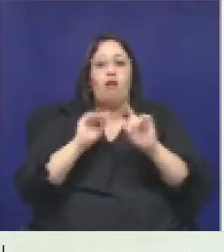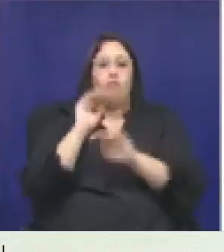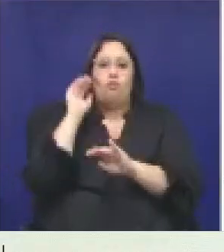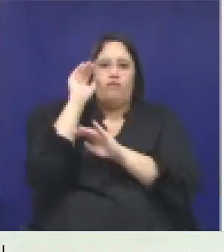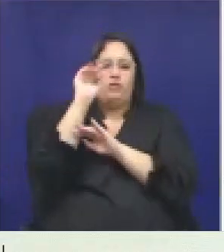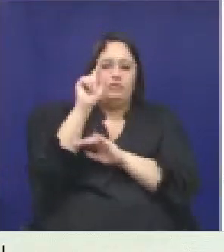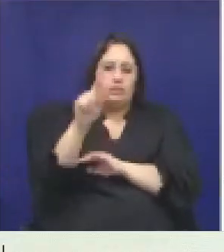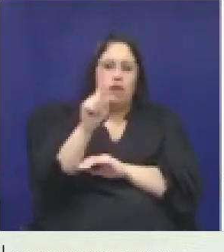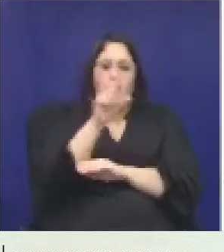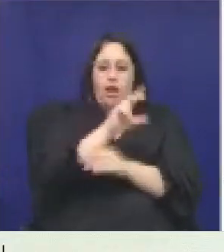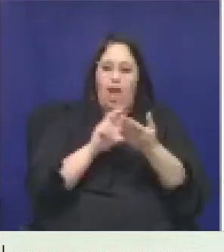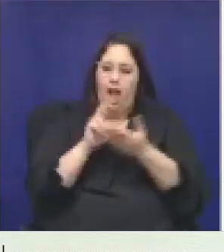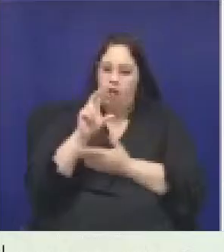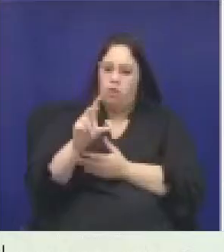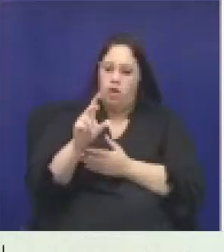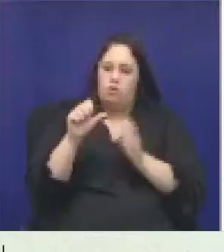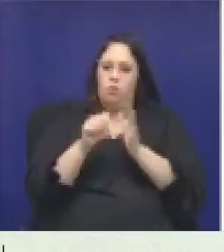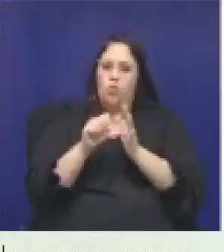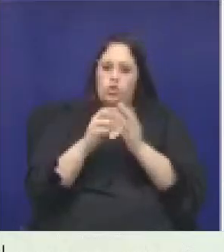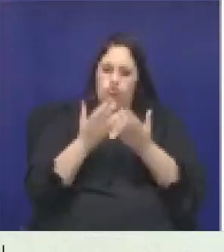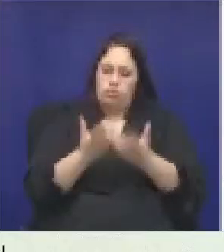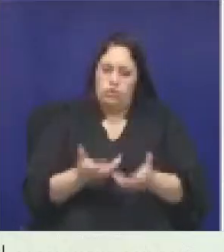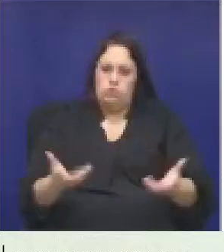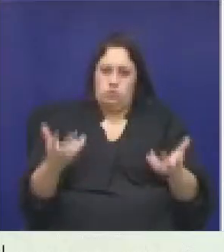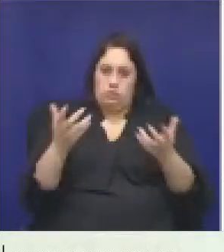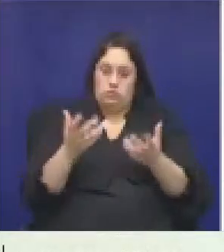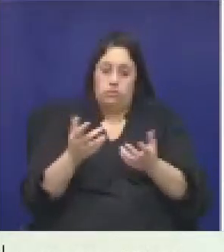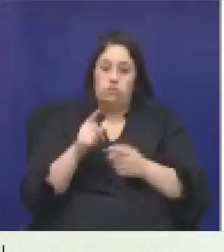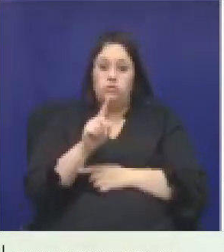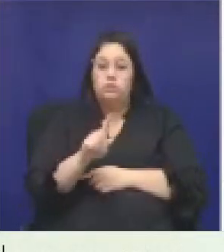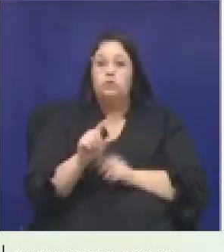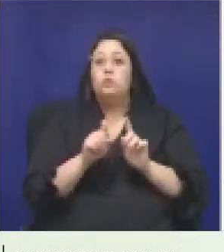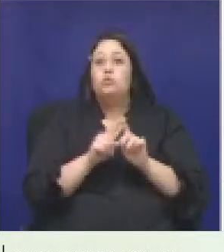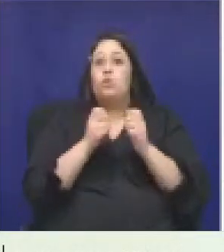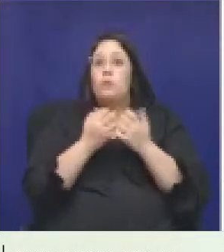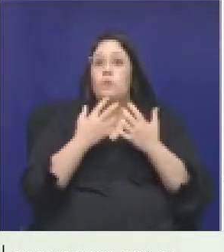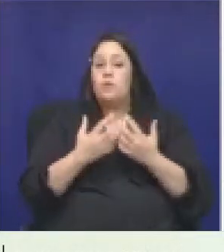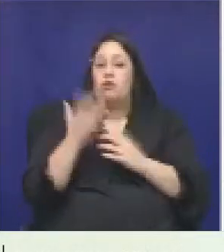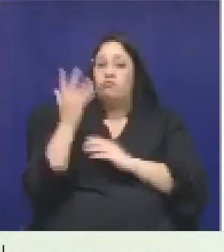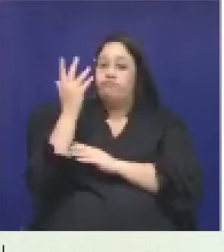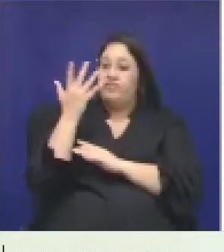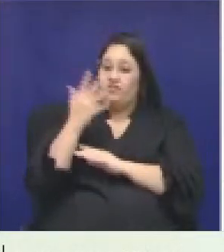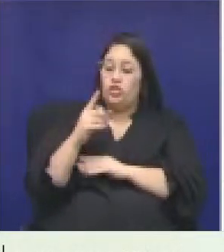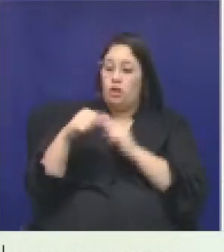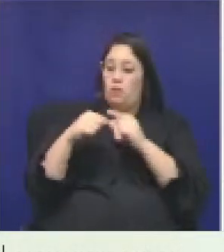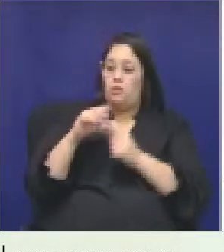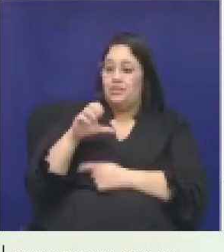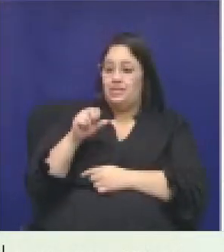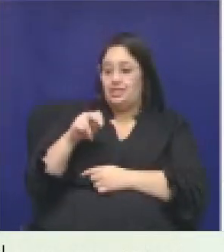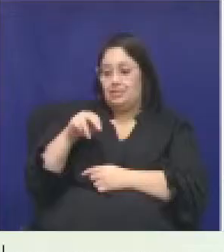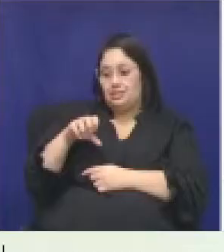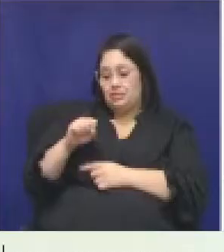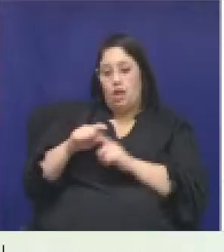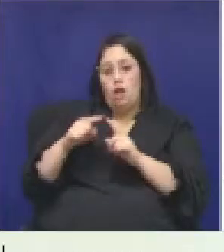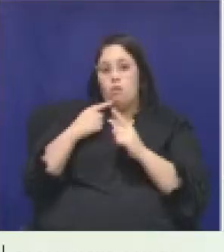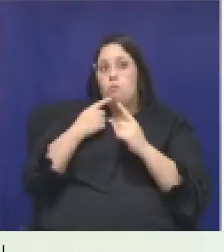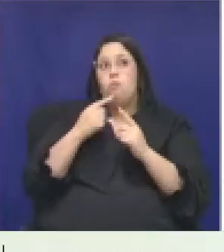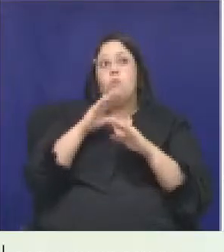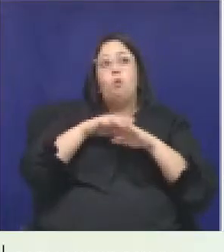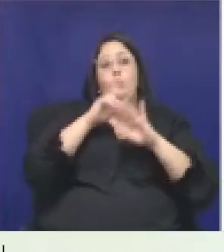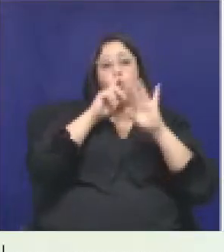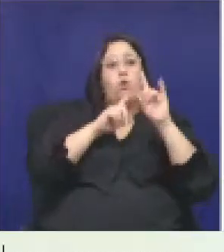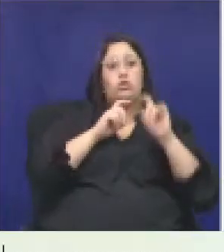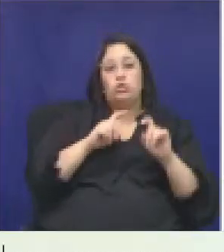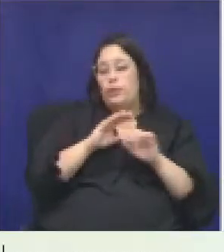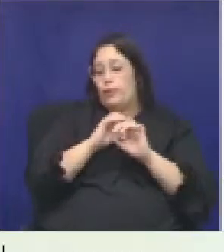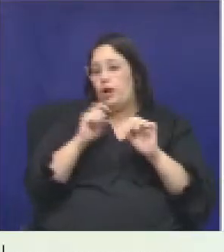in allocating essential resources. A lot has been said on the census, and there have been more questions than answers on how